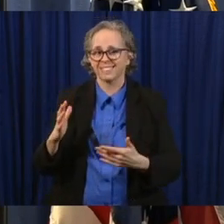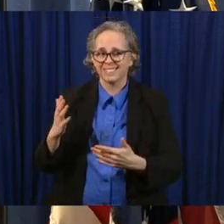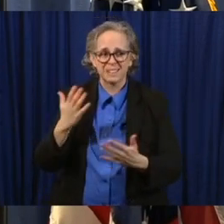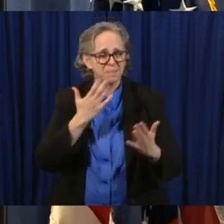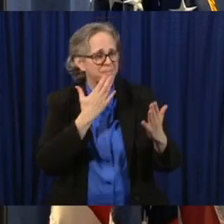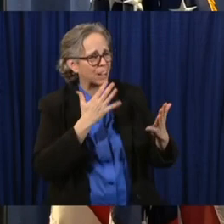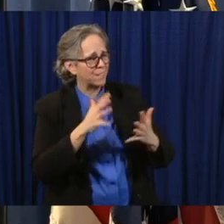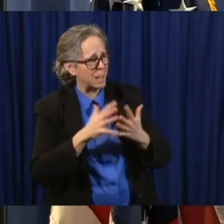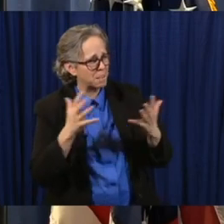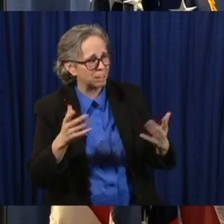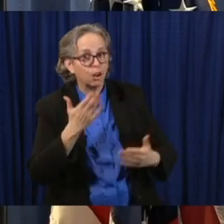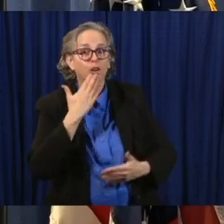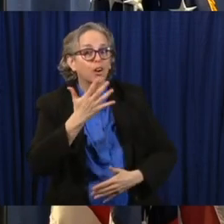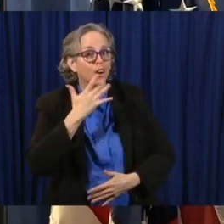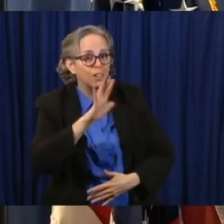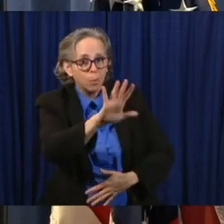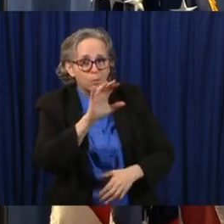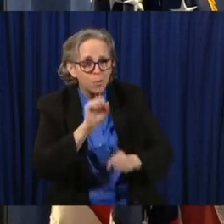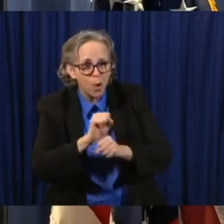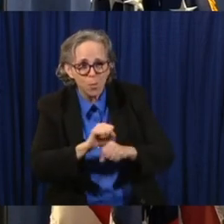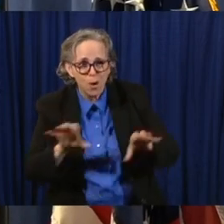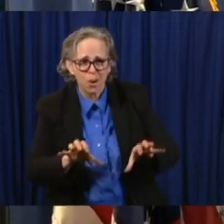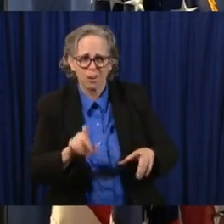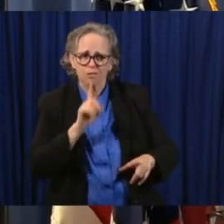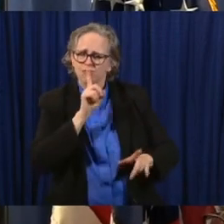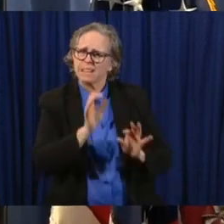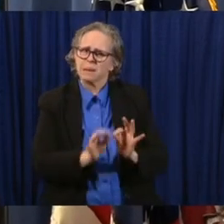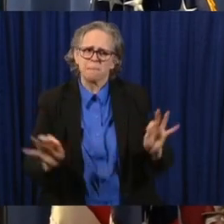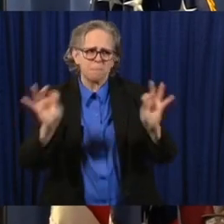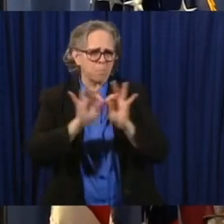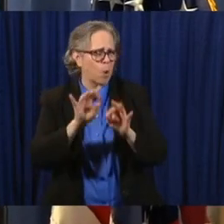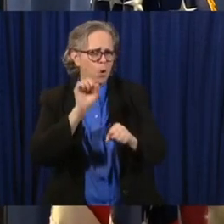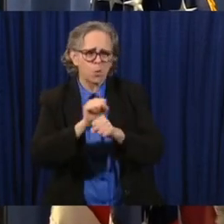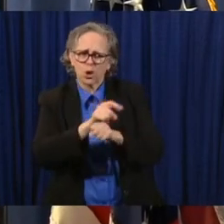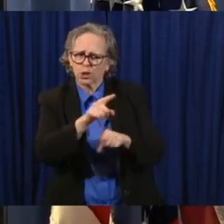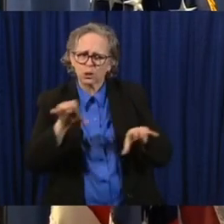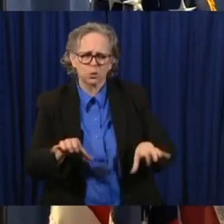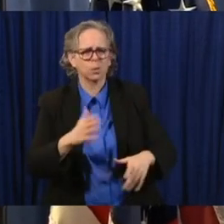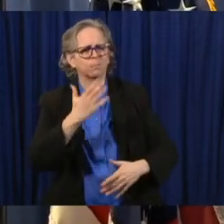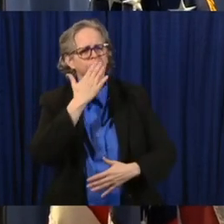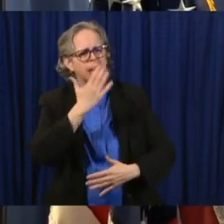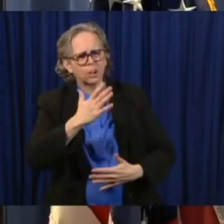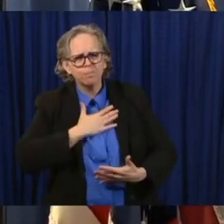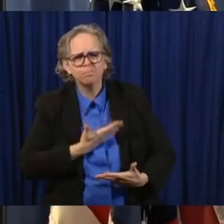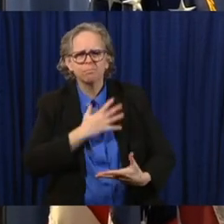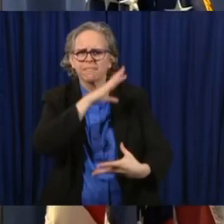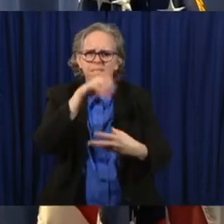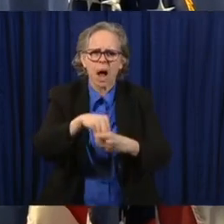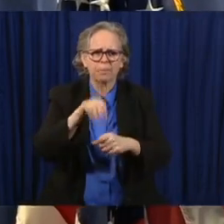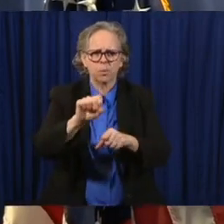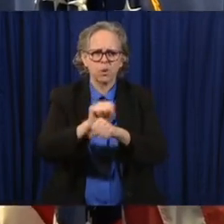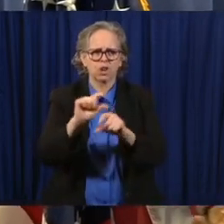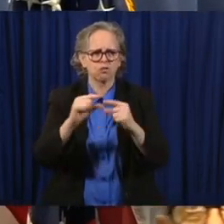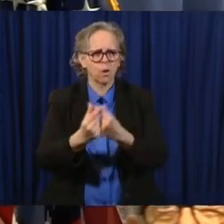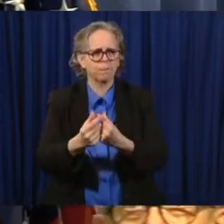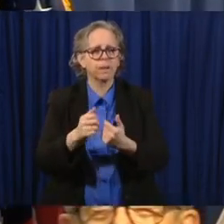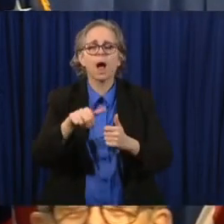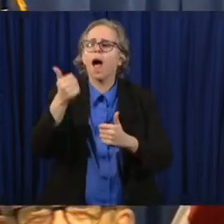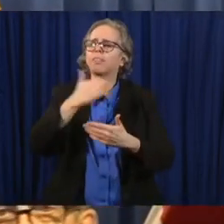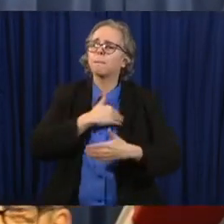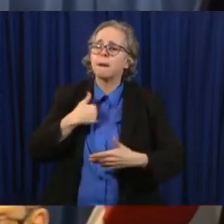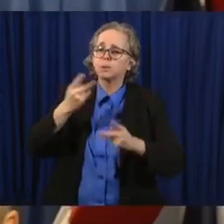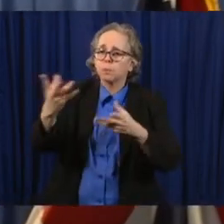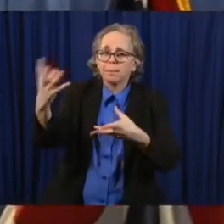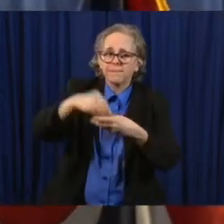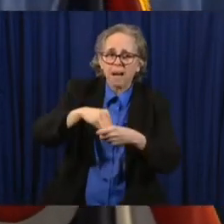American community in Ohio and in the country. He's put together a task force to address this. For the other members, we want to thank them for taking that